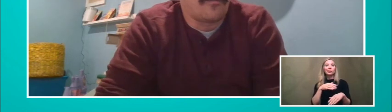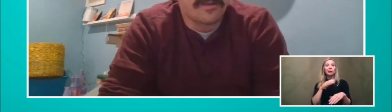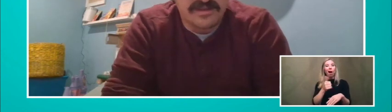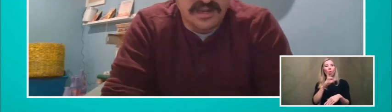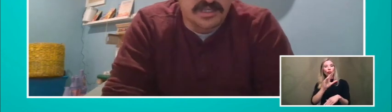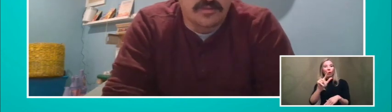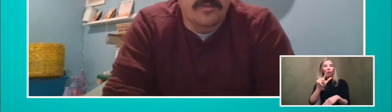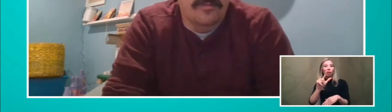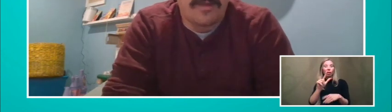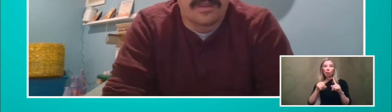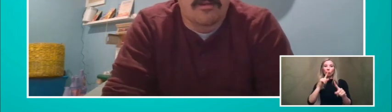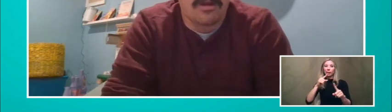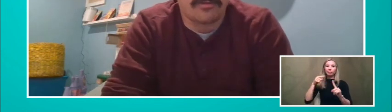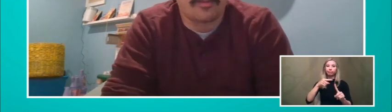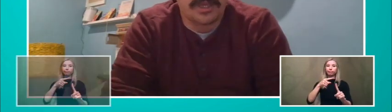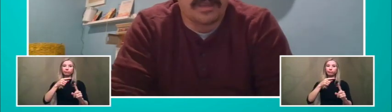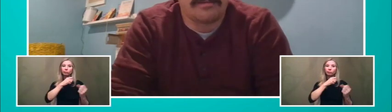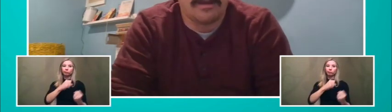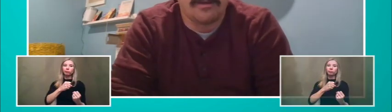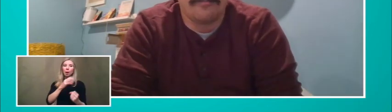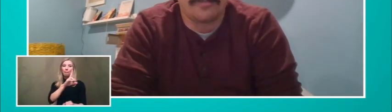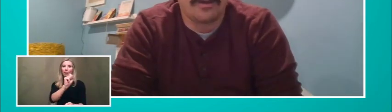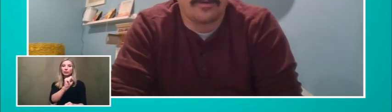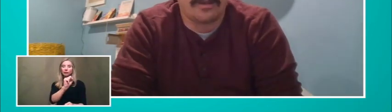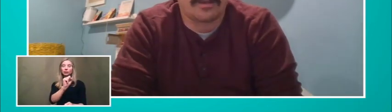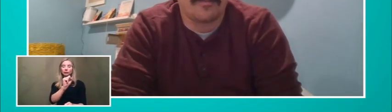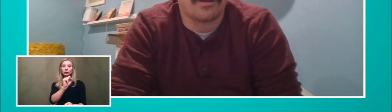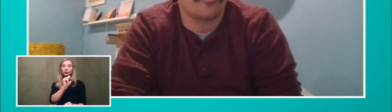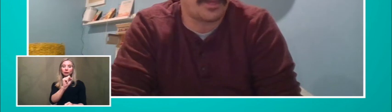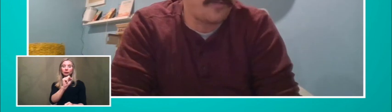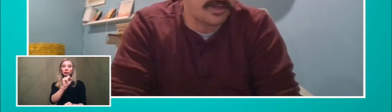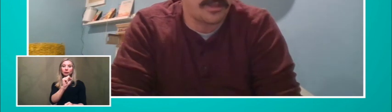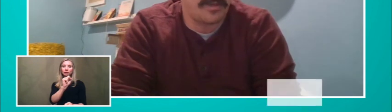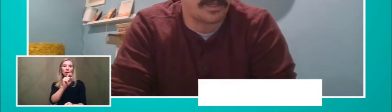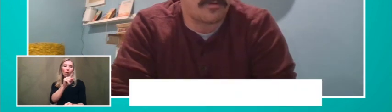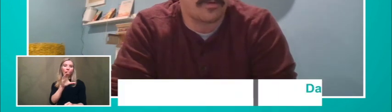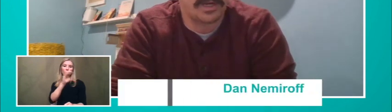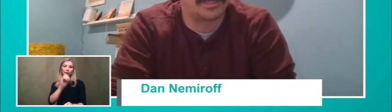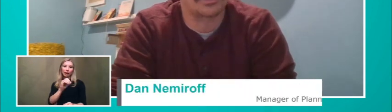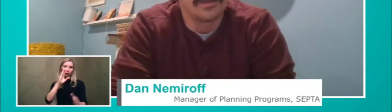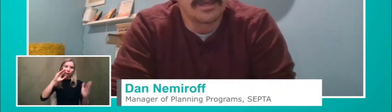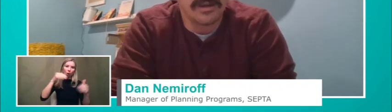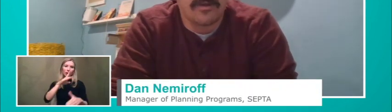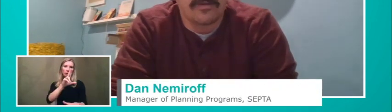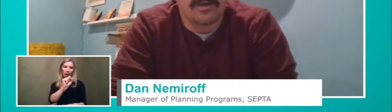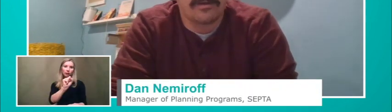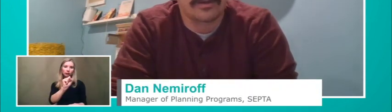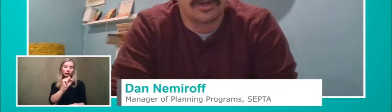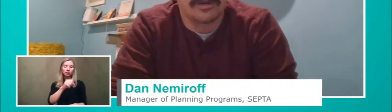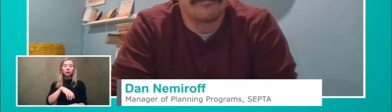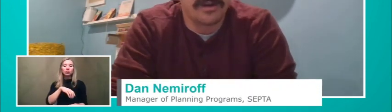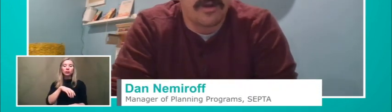but the recommendations we will be making are a hundred percent um you know it's going to be a hundred percent focused on the bus network which is you know